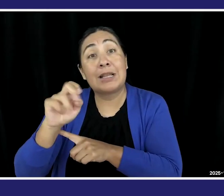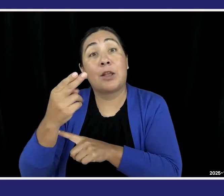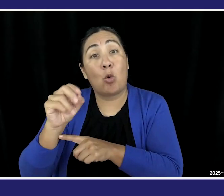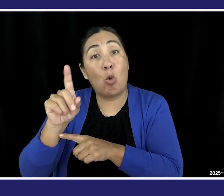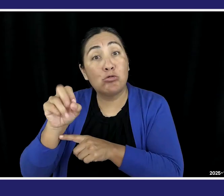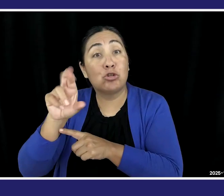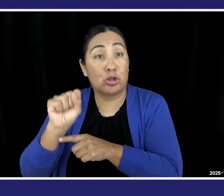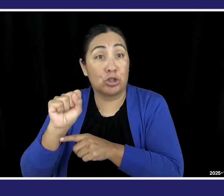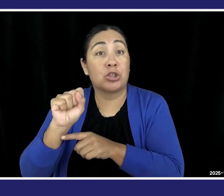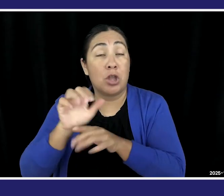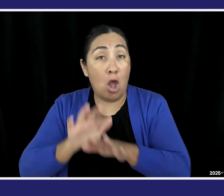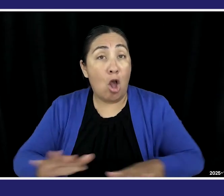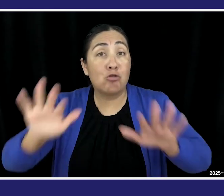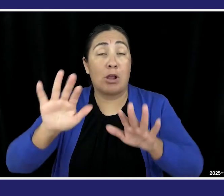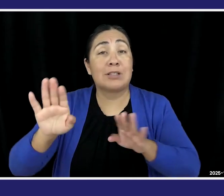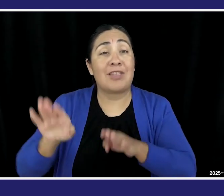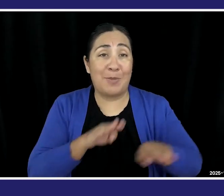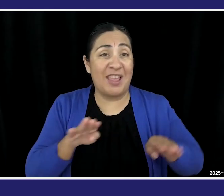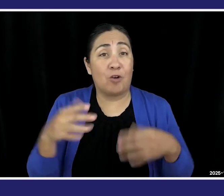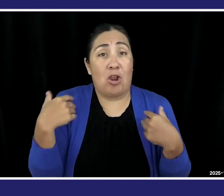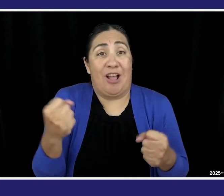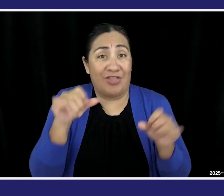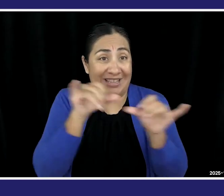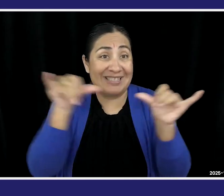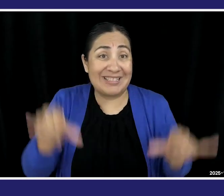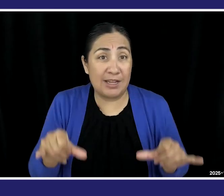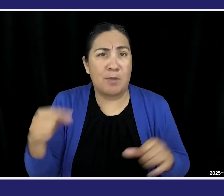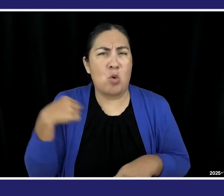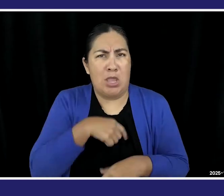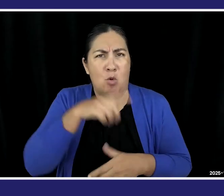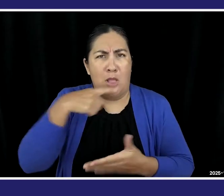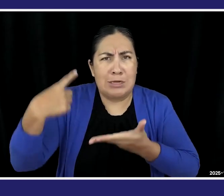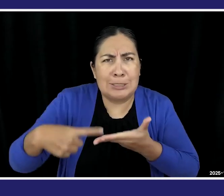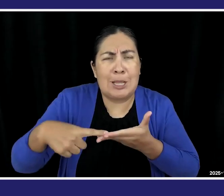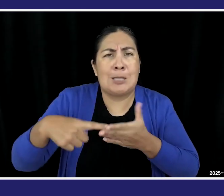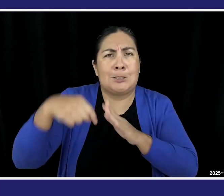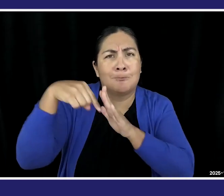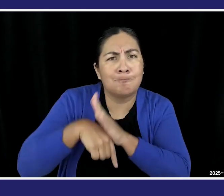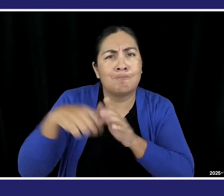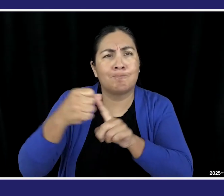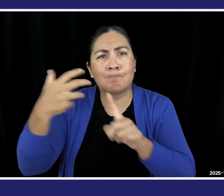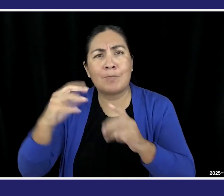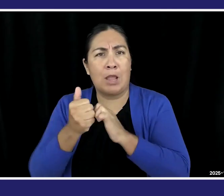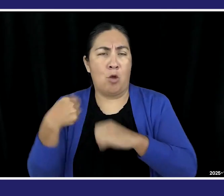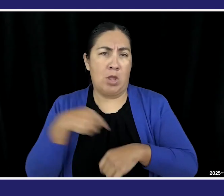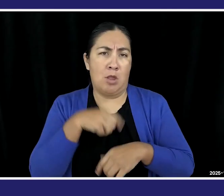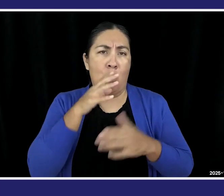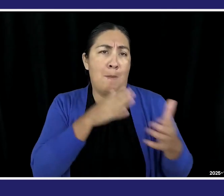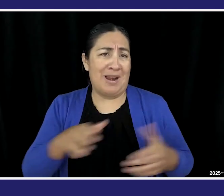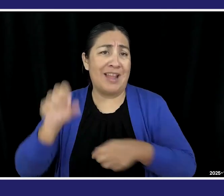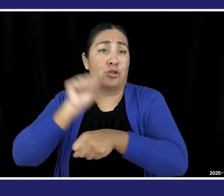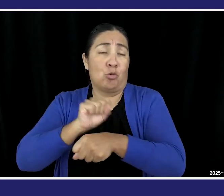little more about how we plan to work across the full spectrum. It includes a lot of the